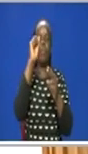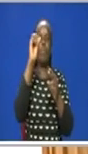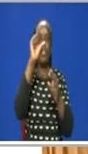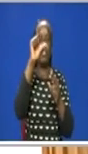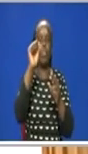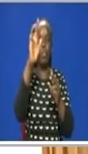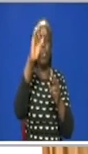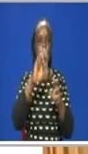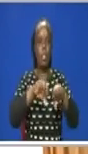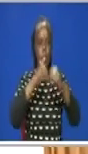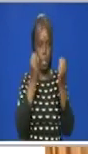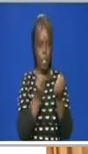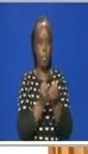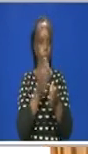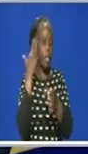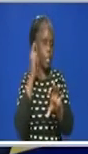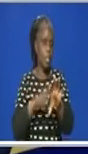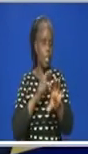Mm-hmm. And last time we were dealing with